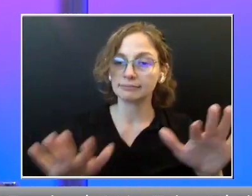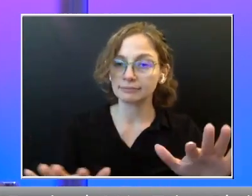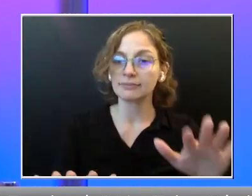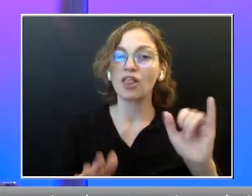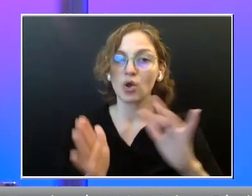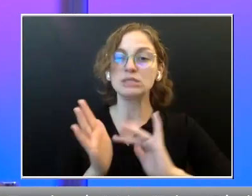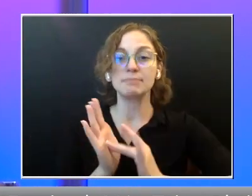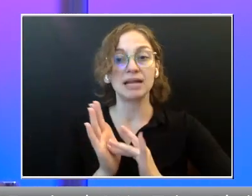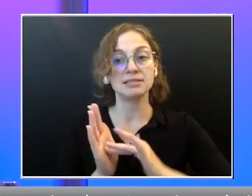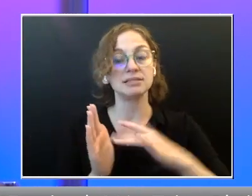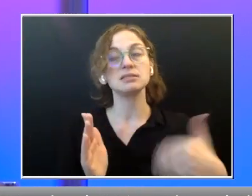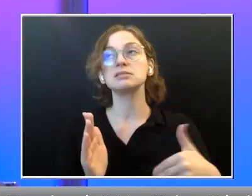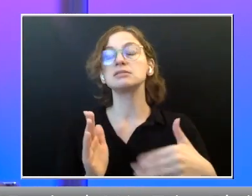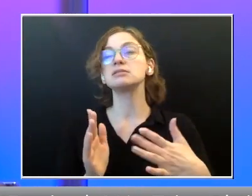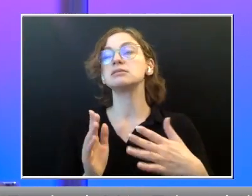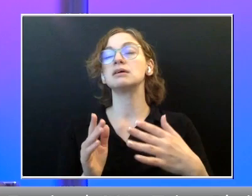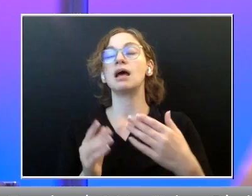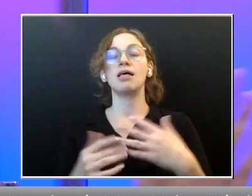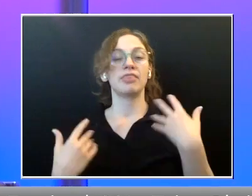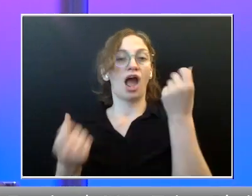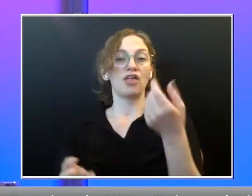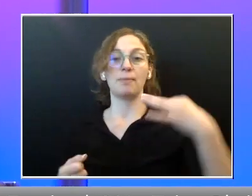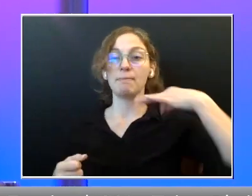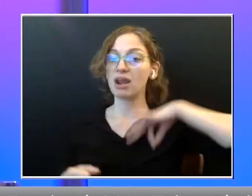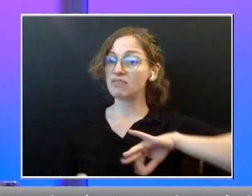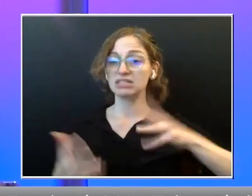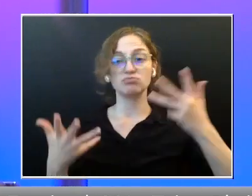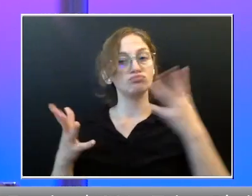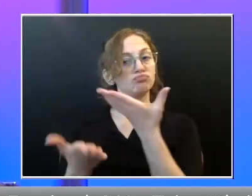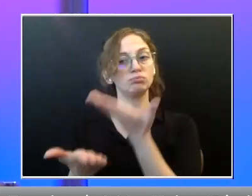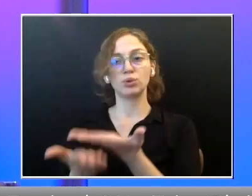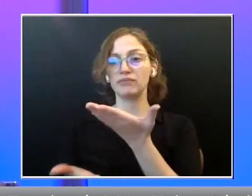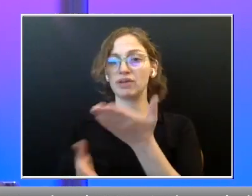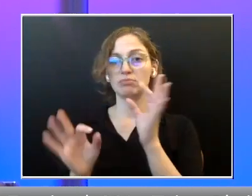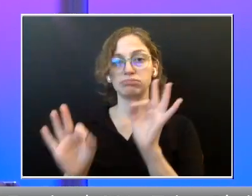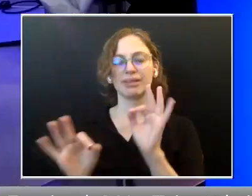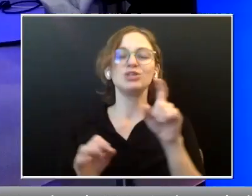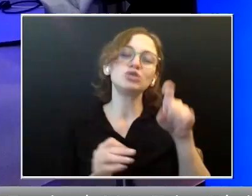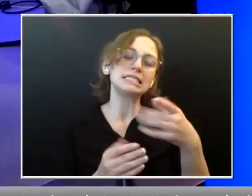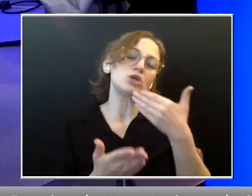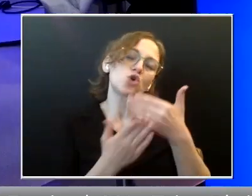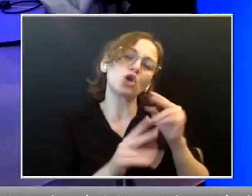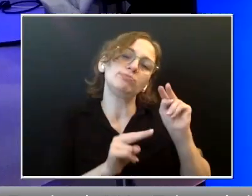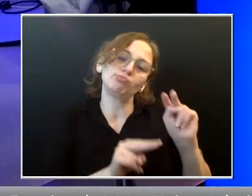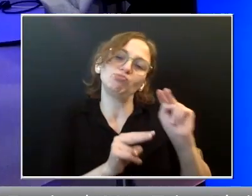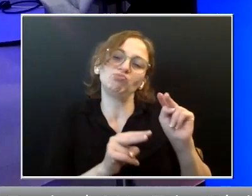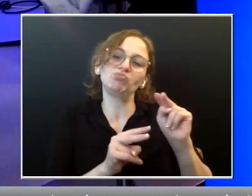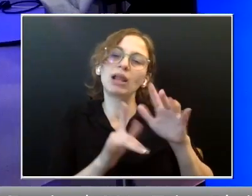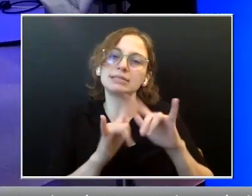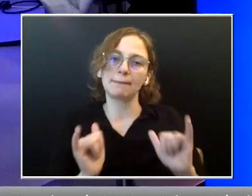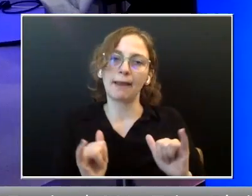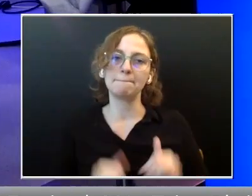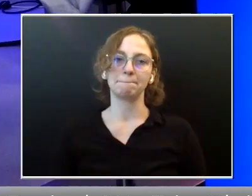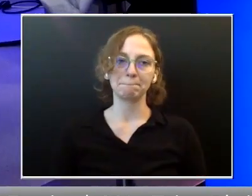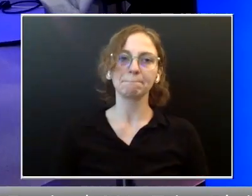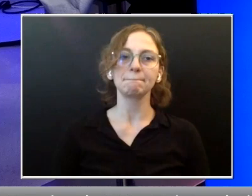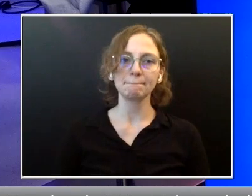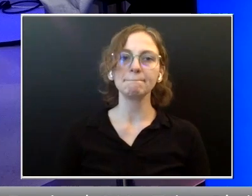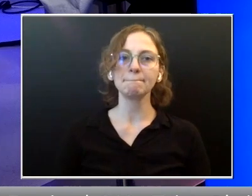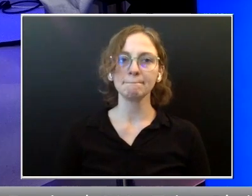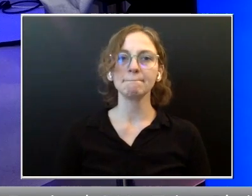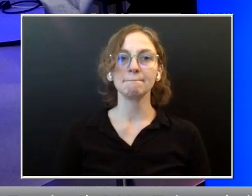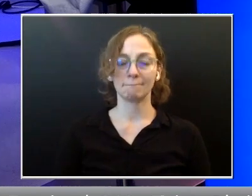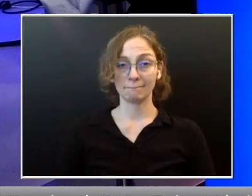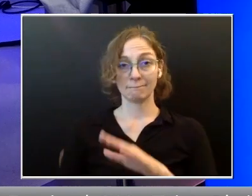protective benefits are very proven. You just need to make sure that you have good surveillance. Which absolutely. Yes, and Dr. Jewell, she